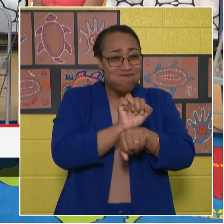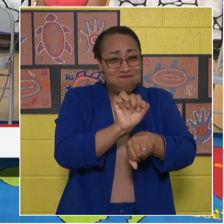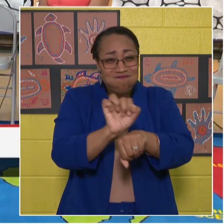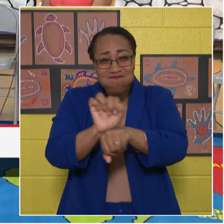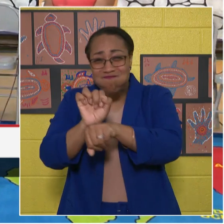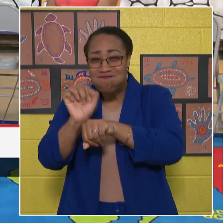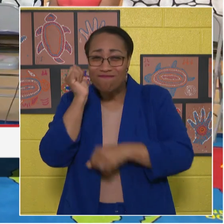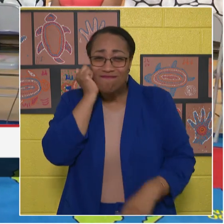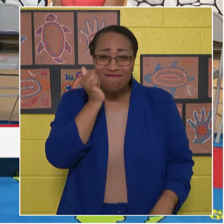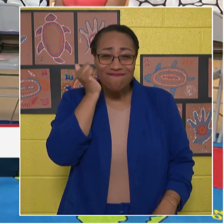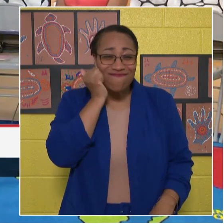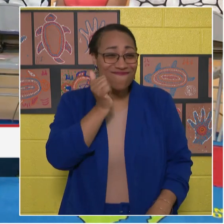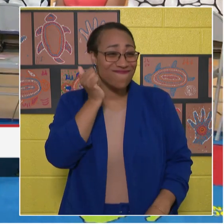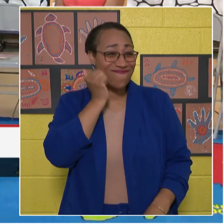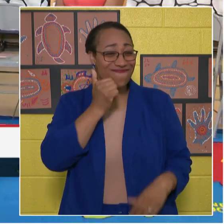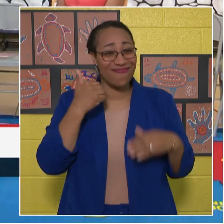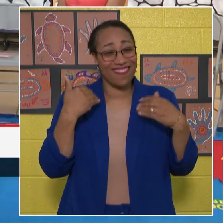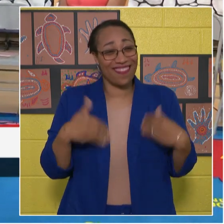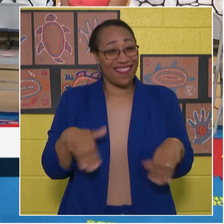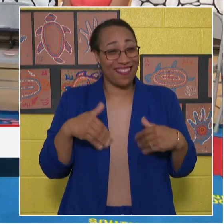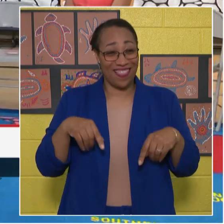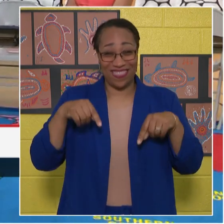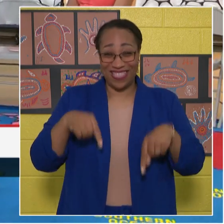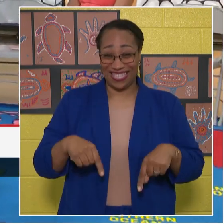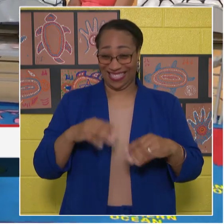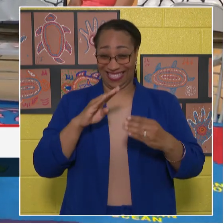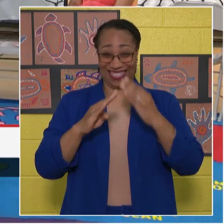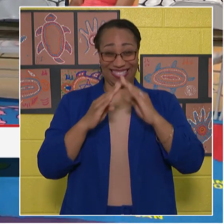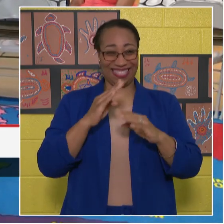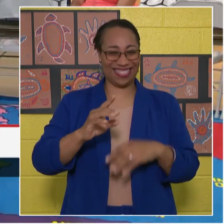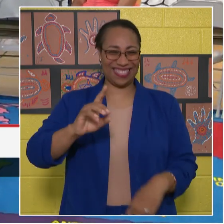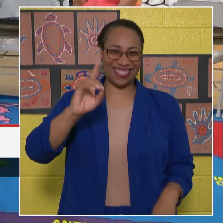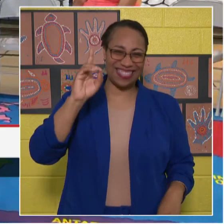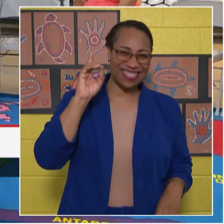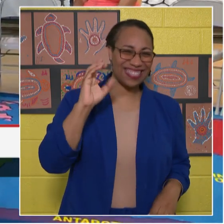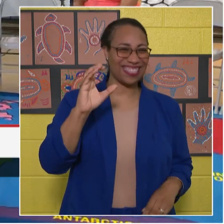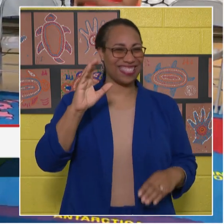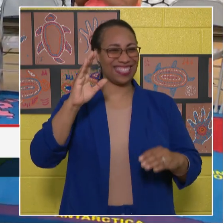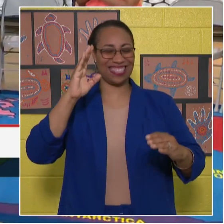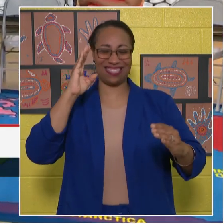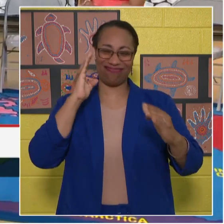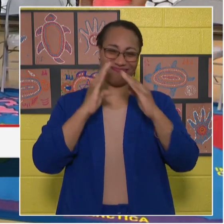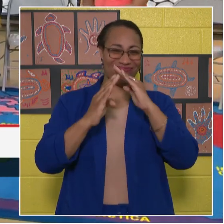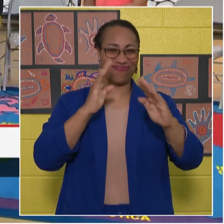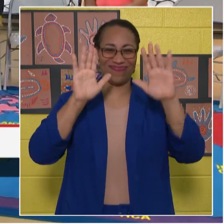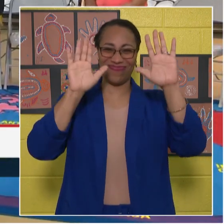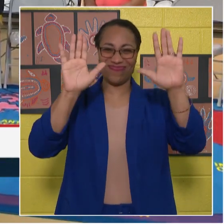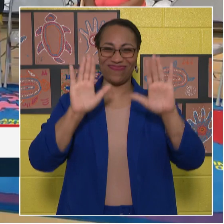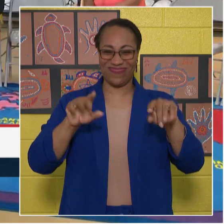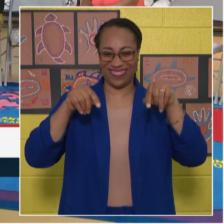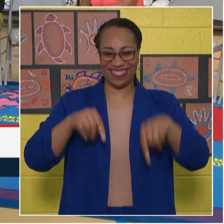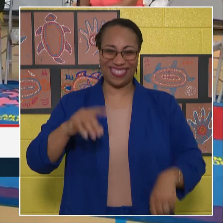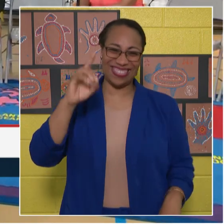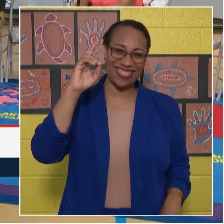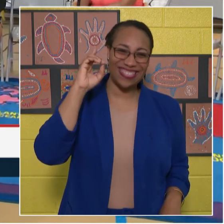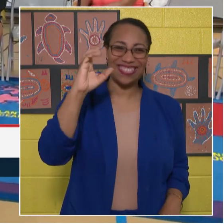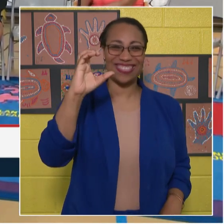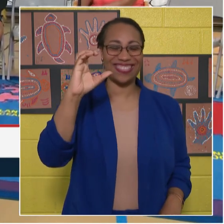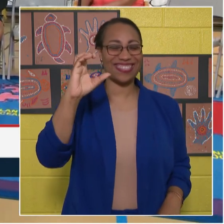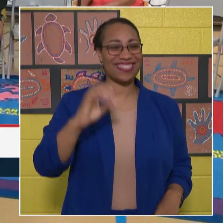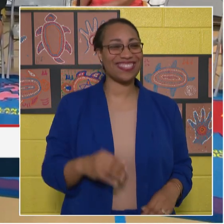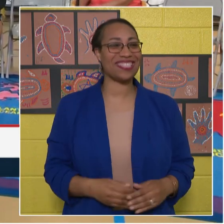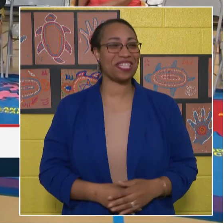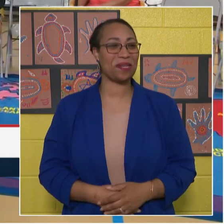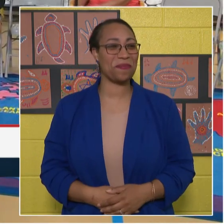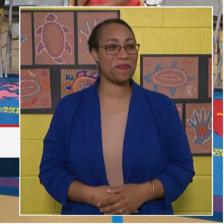greatest city in the nation. We're on the go, we're on the grow in education in Washington, D.C. Now the people who live in this city work